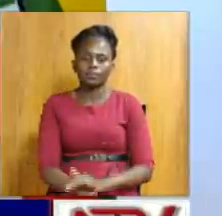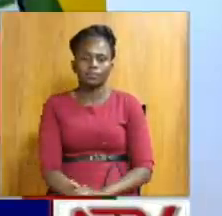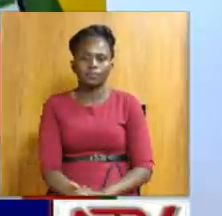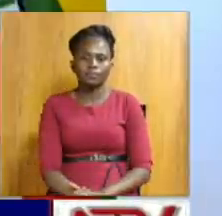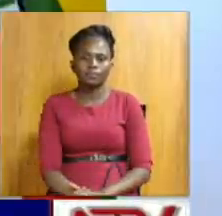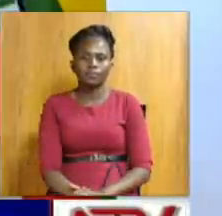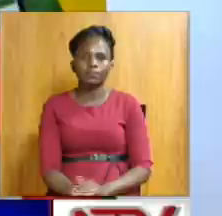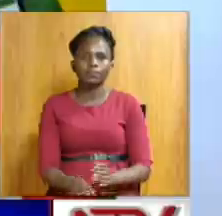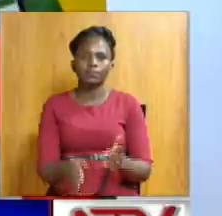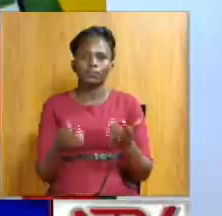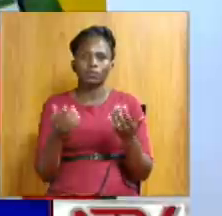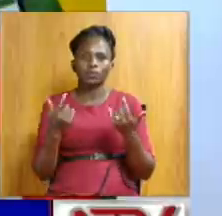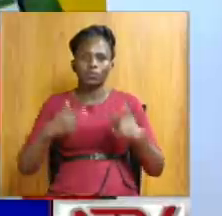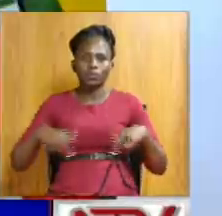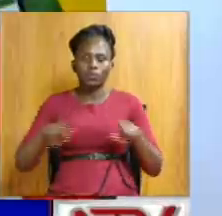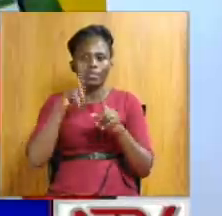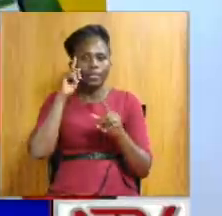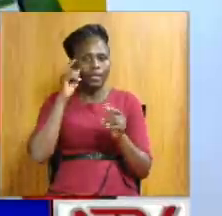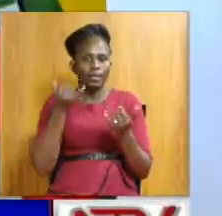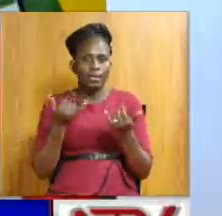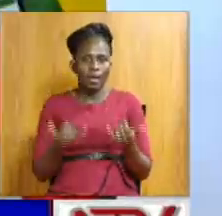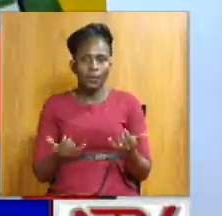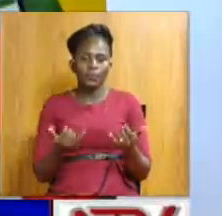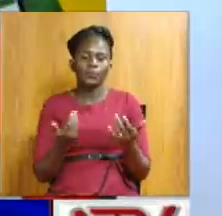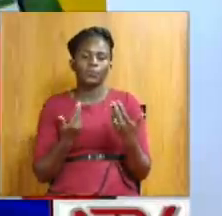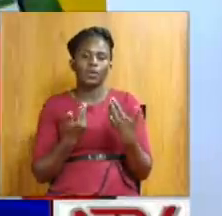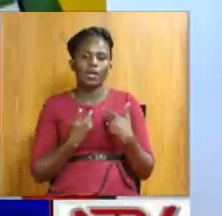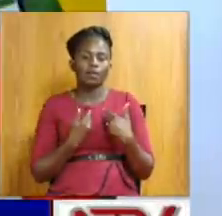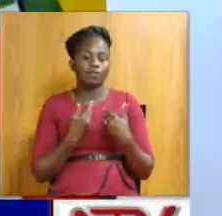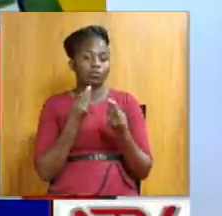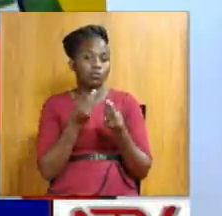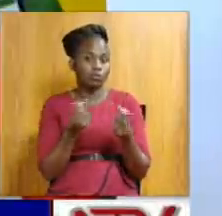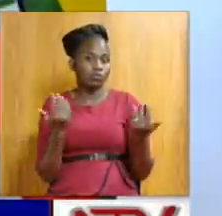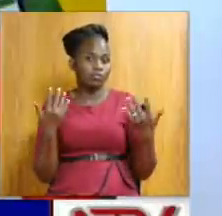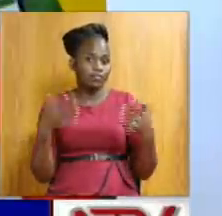We think now we have found some solutions